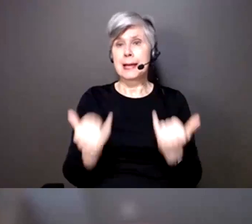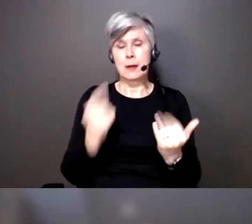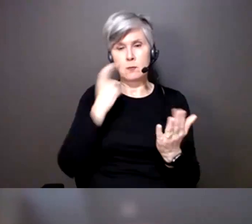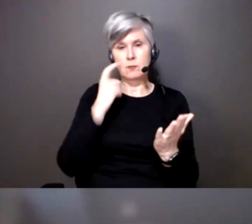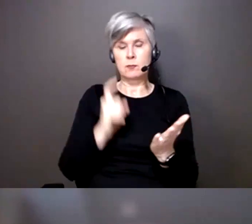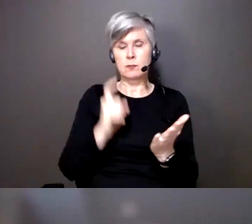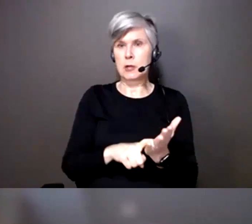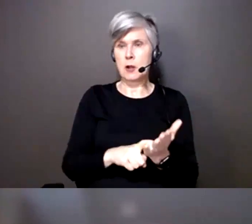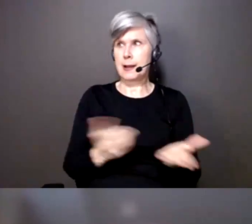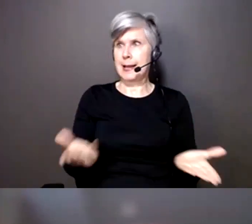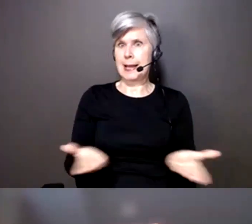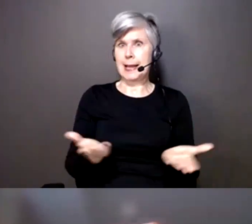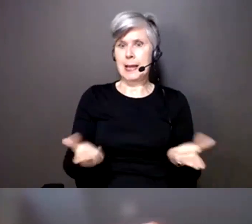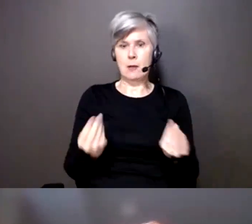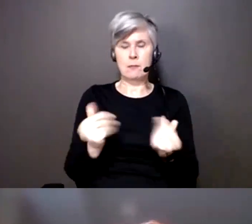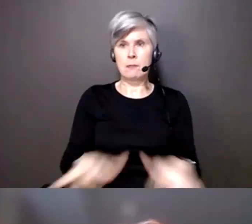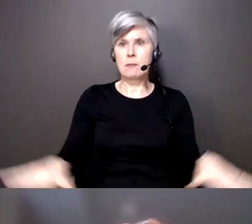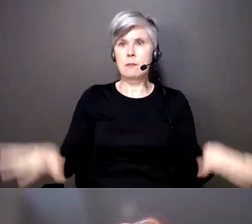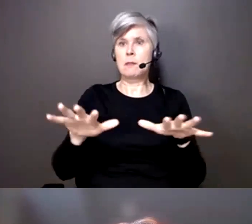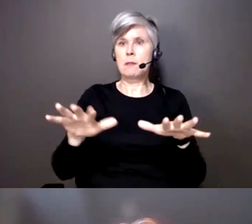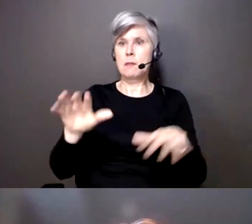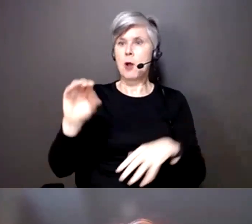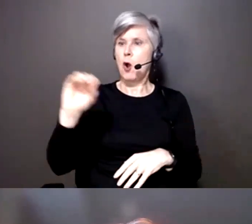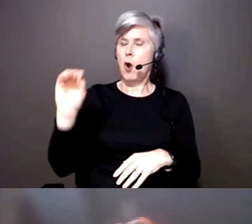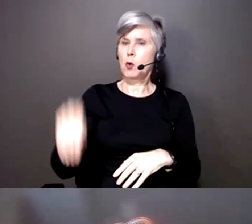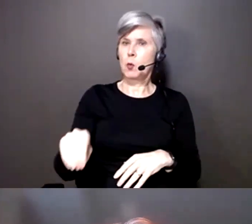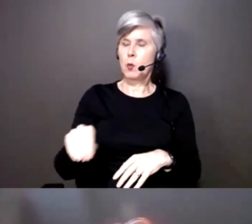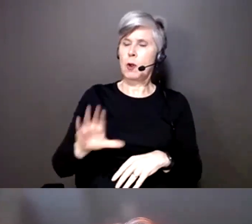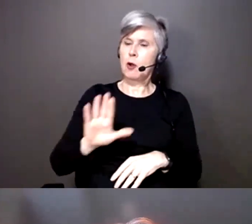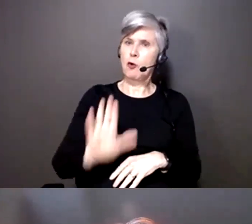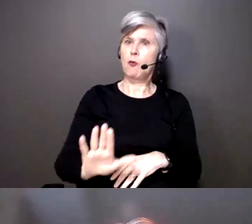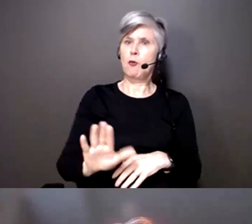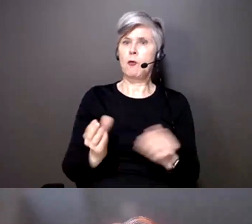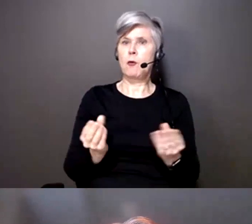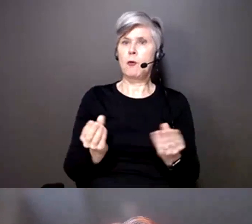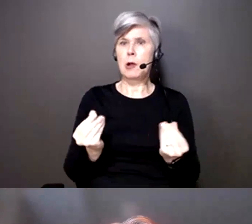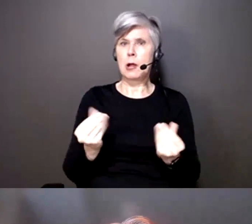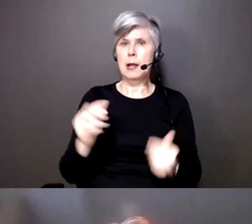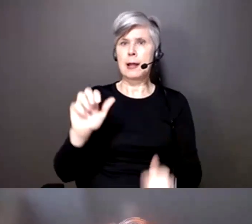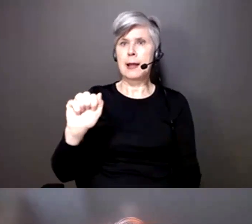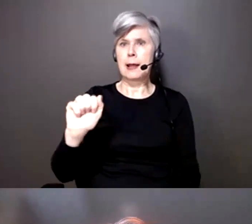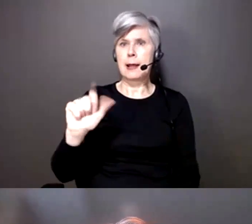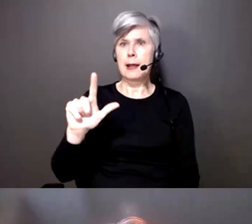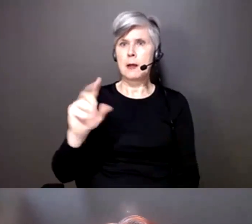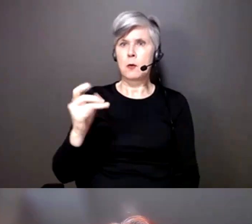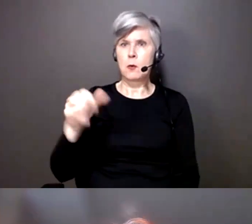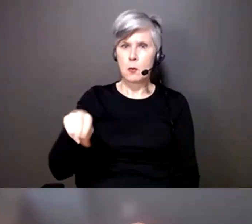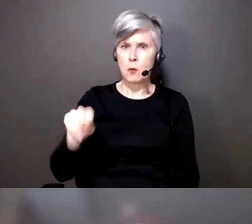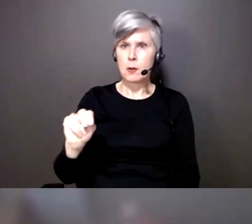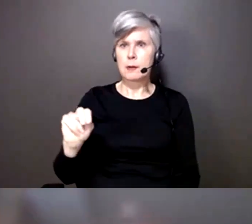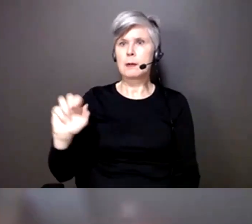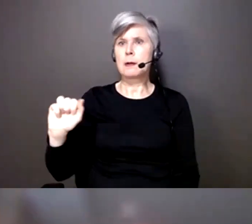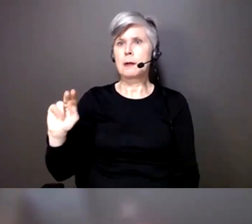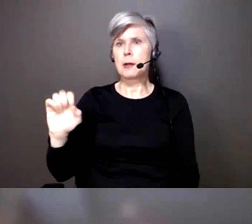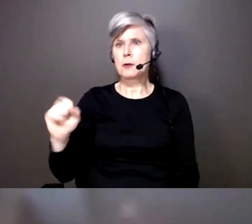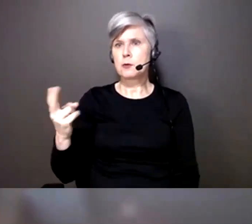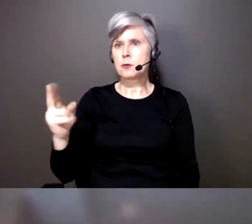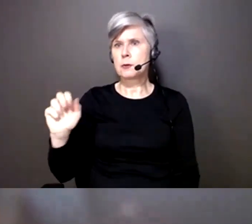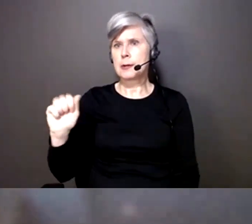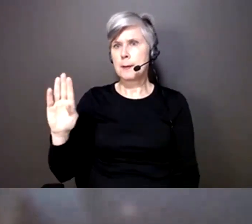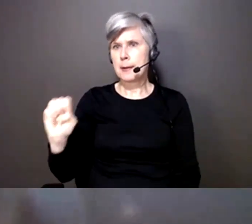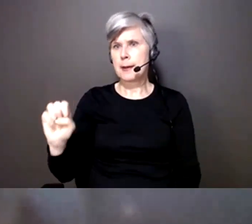Ottawa in the traditional unceded territory of the Algonquin Anishinaabe. I want to acknowledge